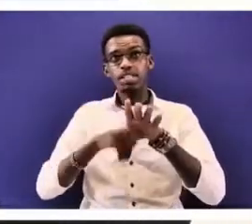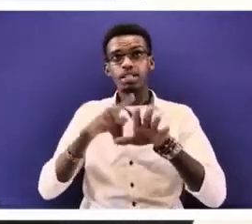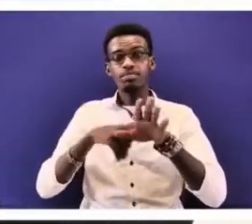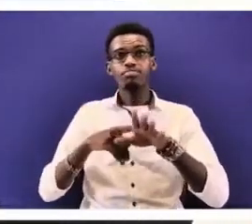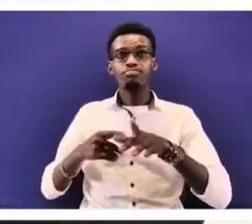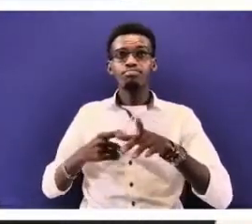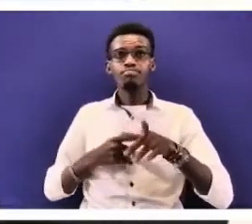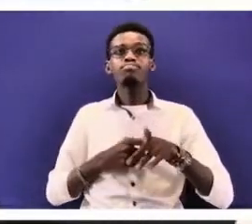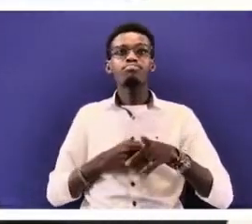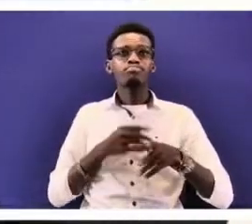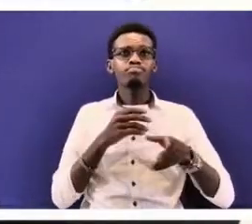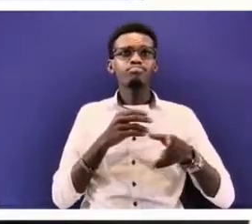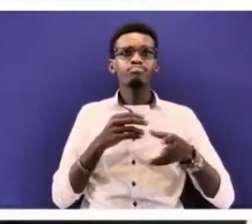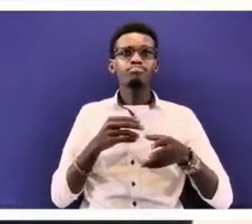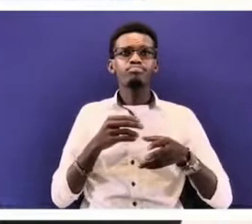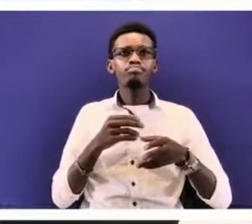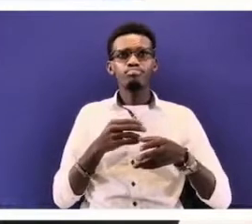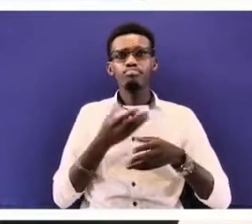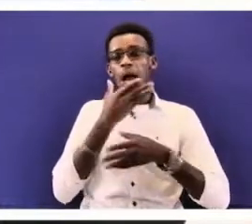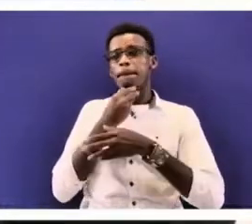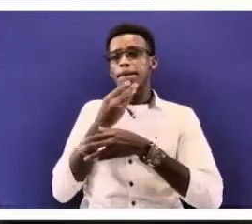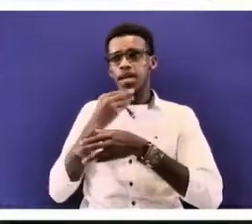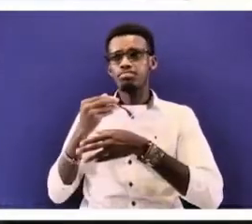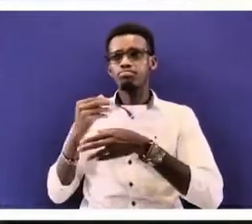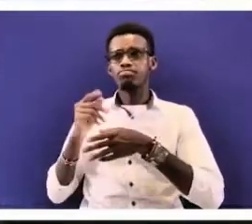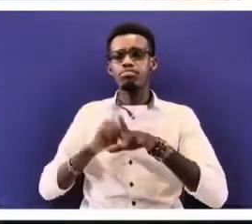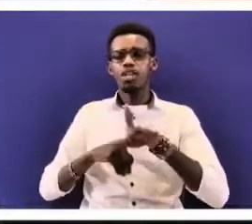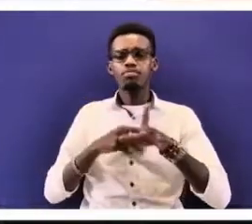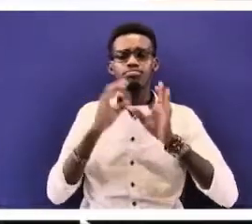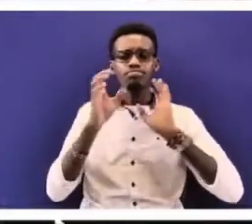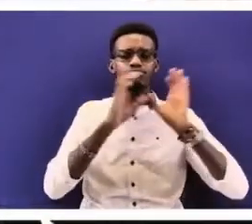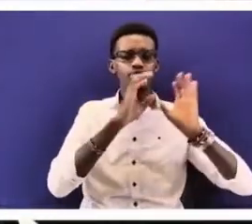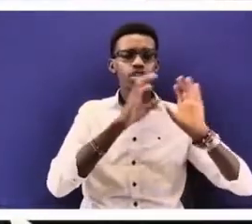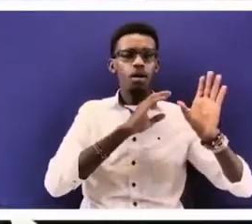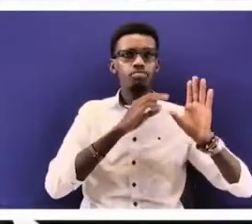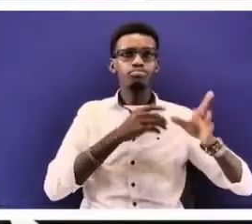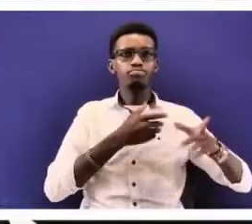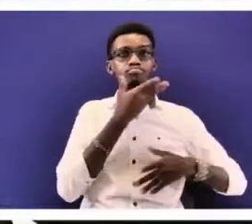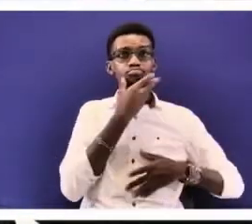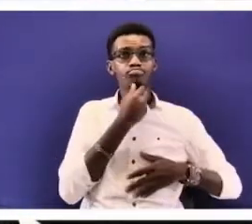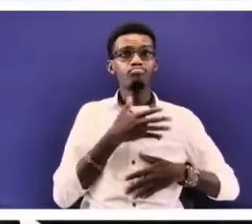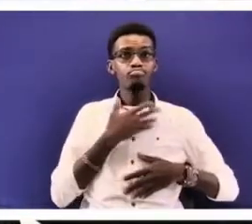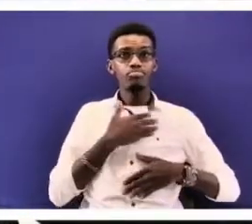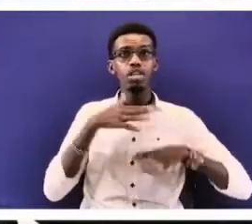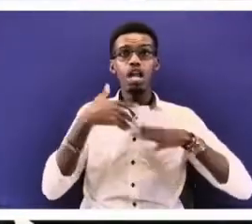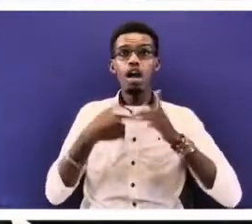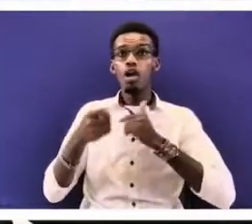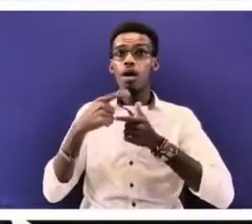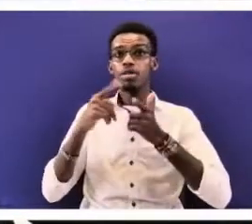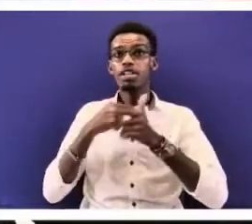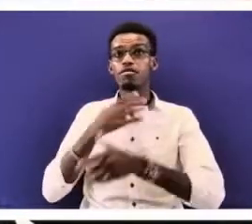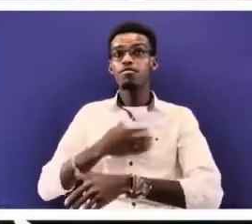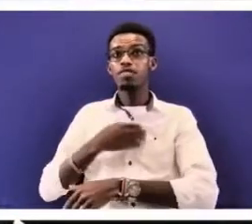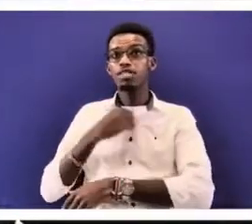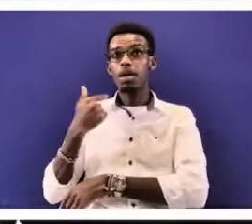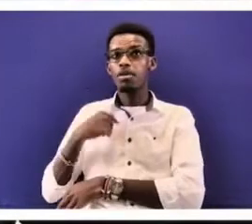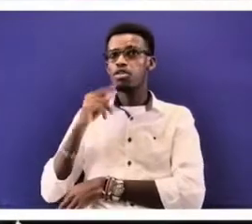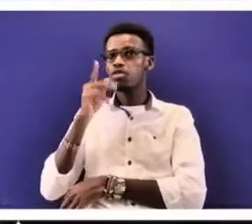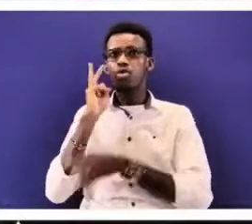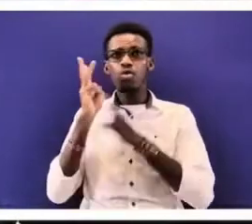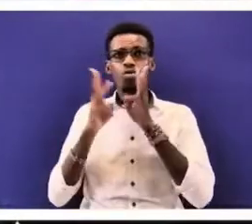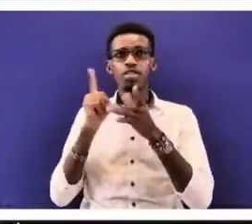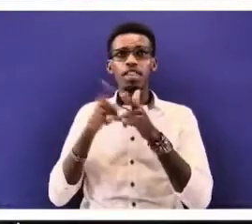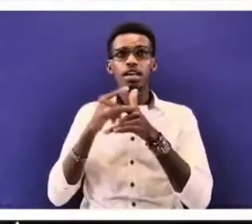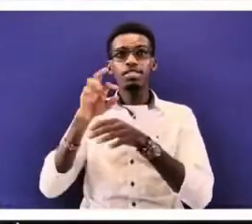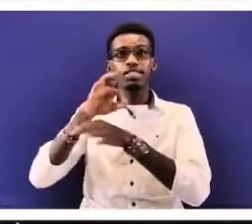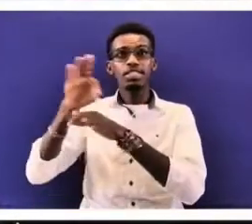husband, and I come from a generation that dates. When I was dating my husband, how he would come over and visit me, and he says, "Don't worry, I'll make tea